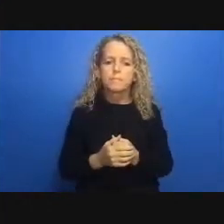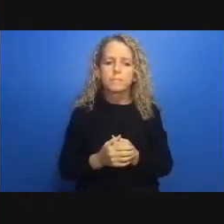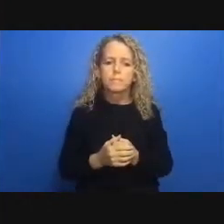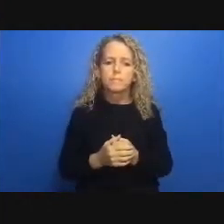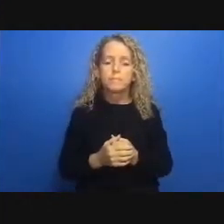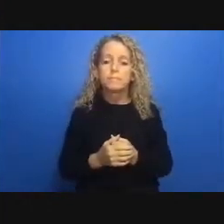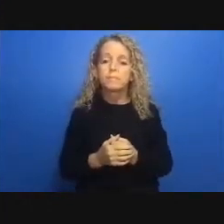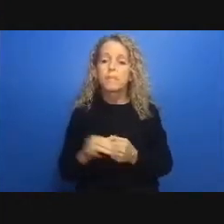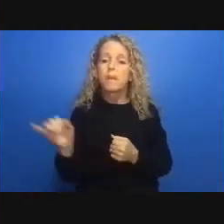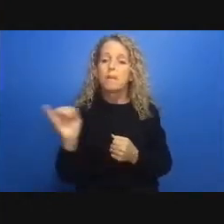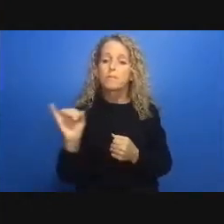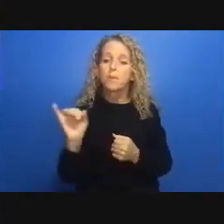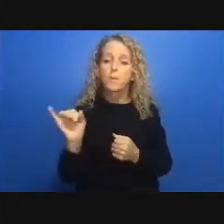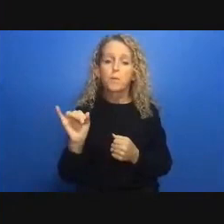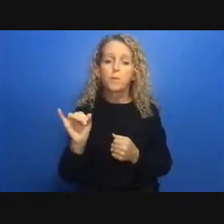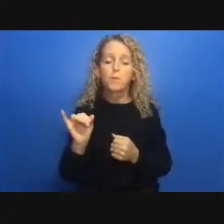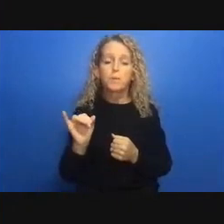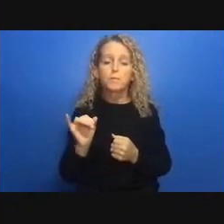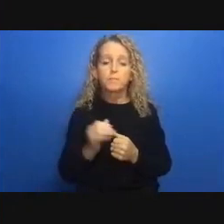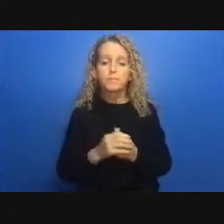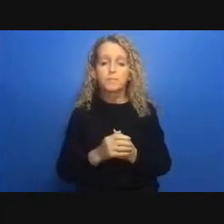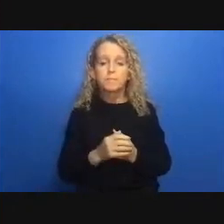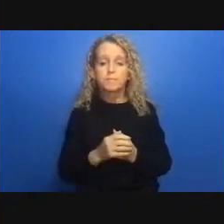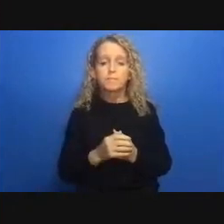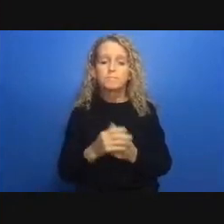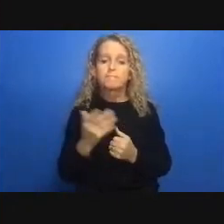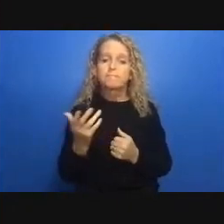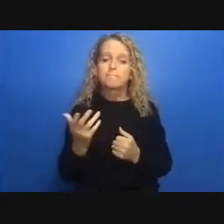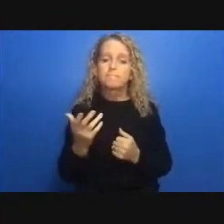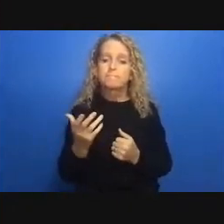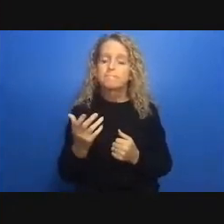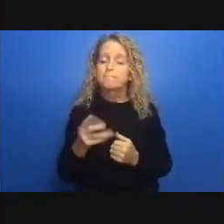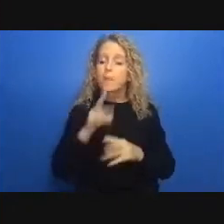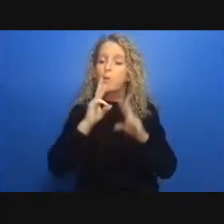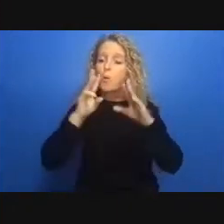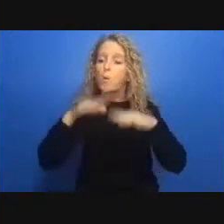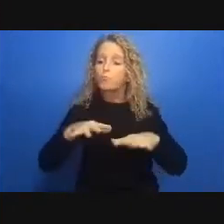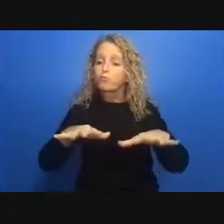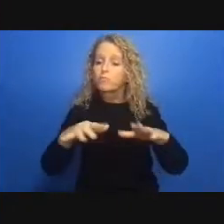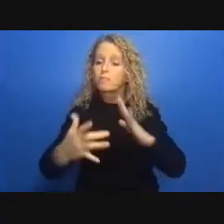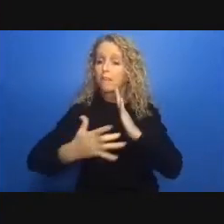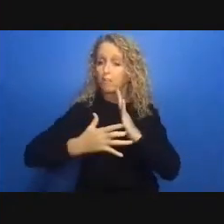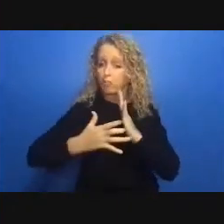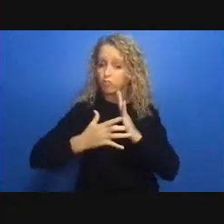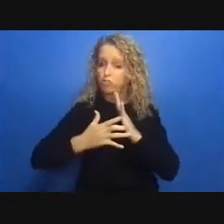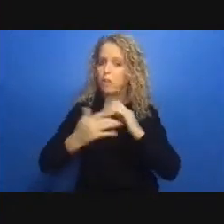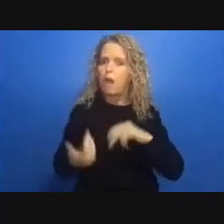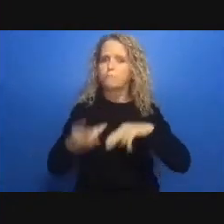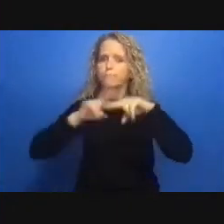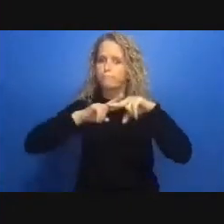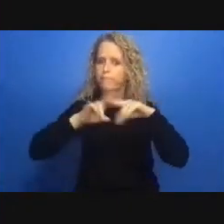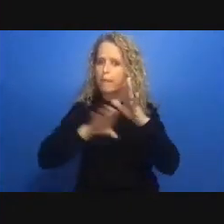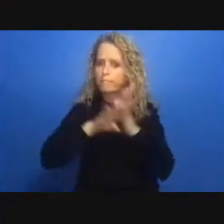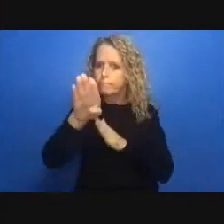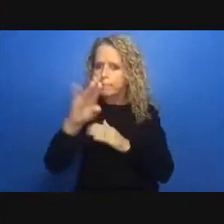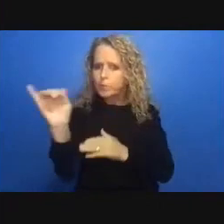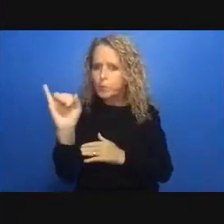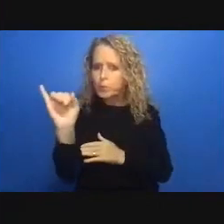a significant success in the ocean technology sector, and we feel that this sector could further